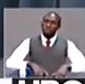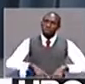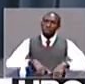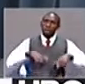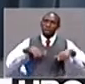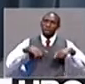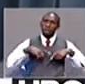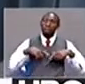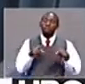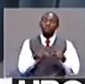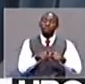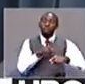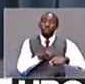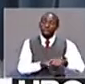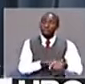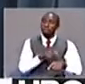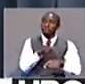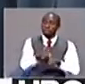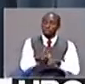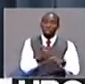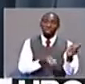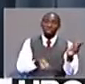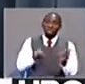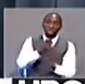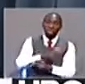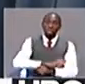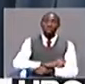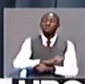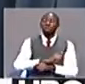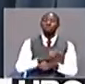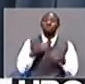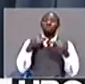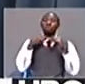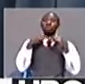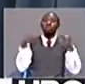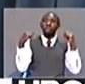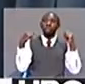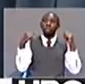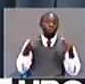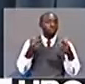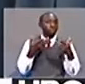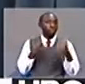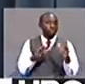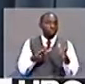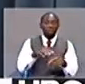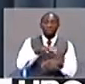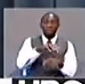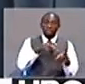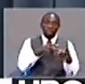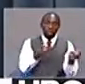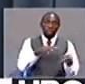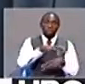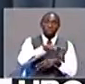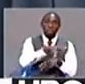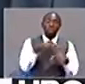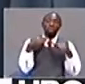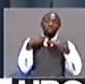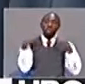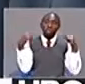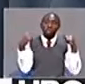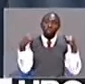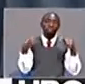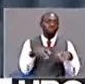even when he became a priest, he just served shortly and he was appointed as a parish priest. From parish priest to